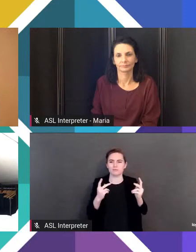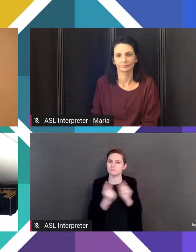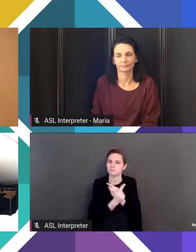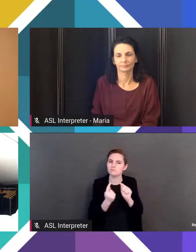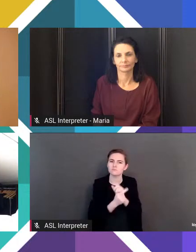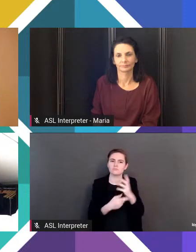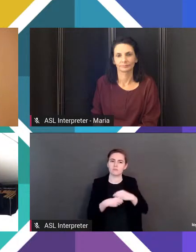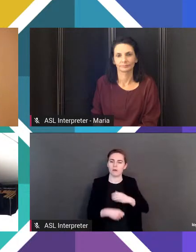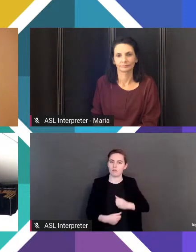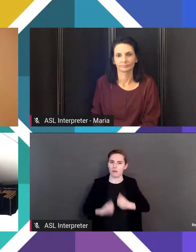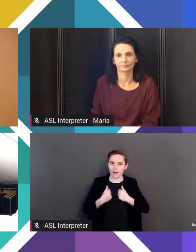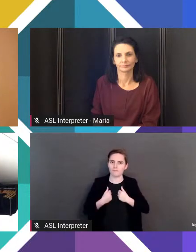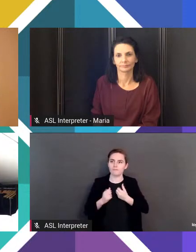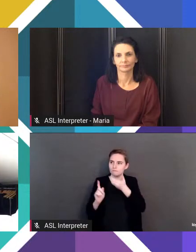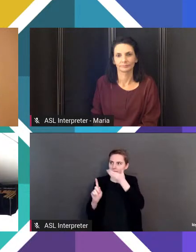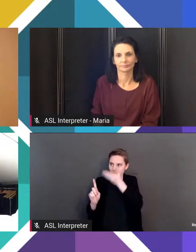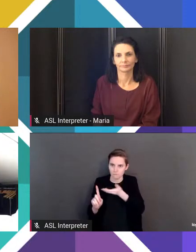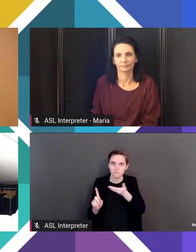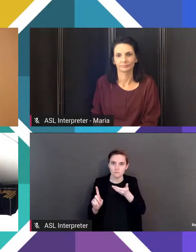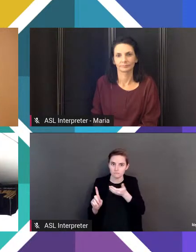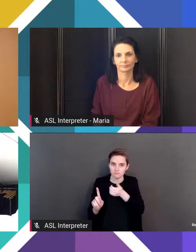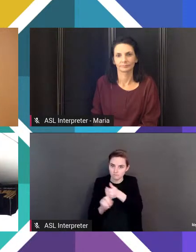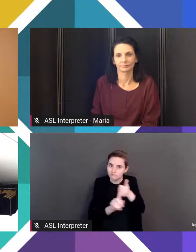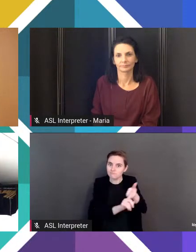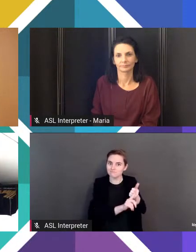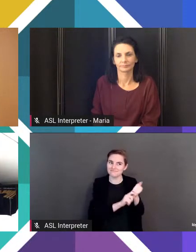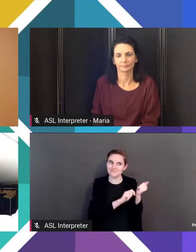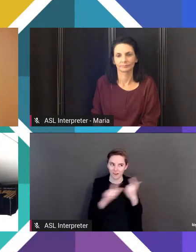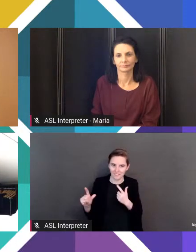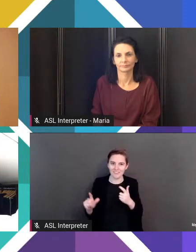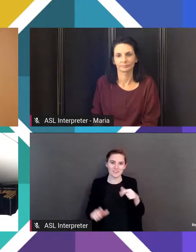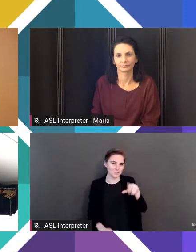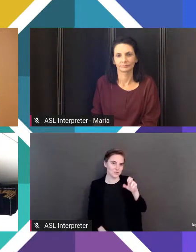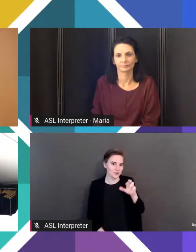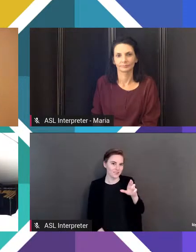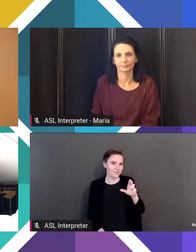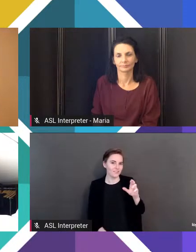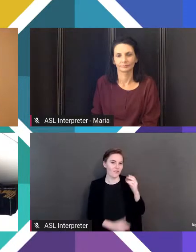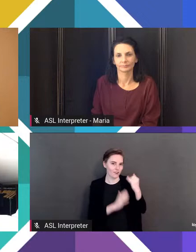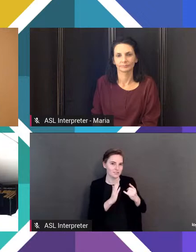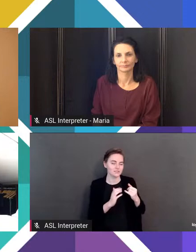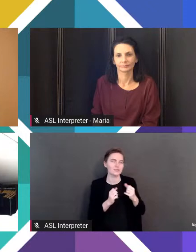this reality that I've built around myself because I have the privilege and access to,